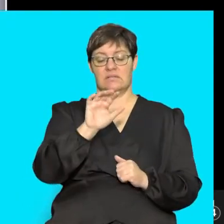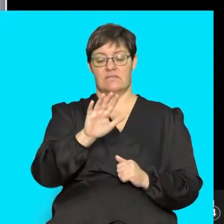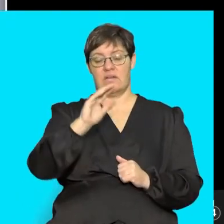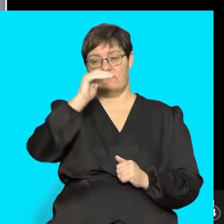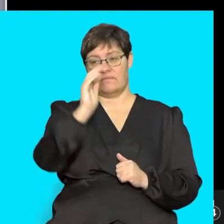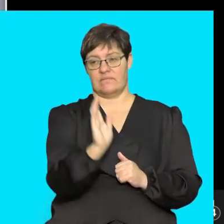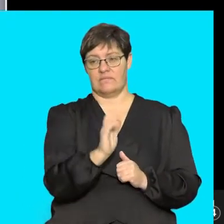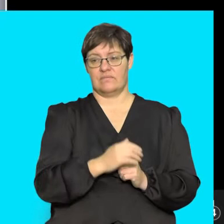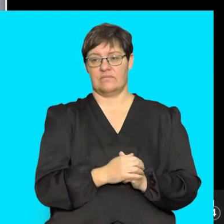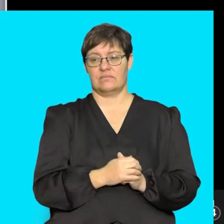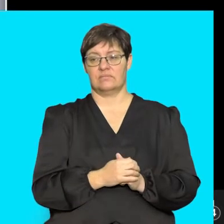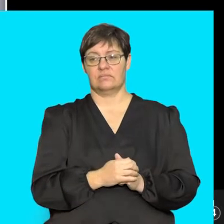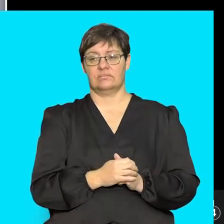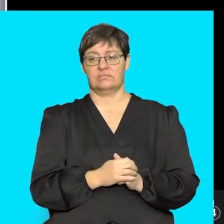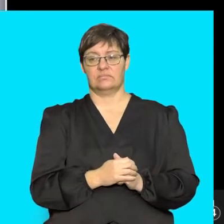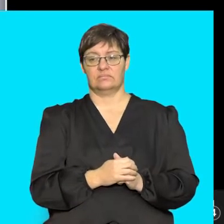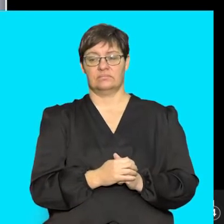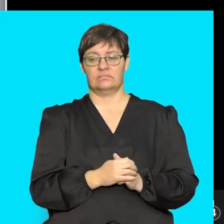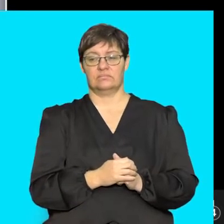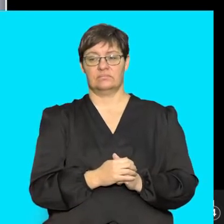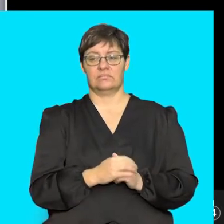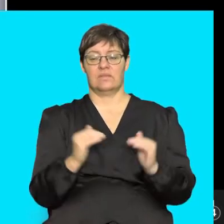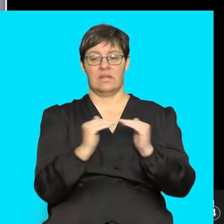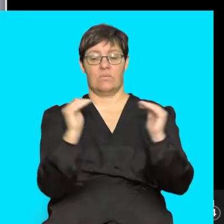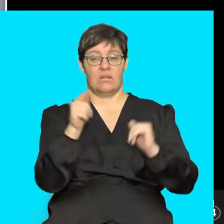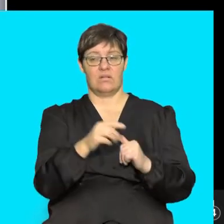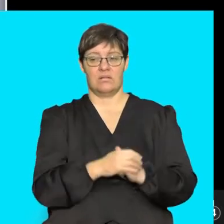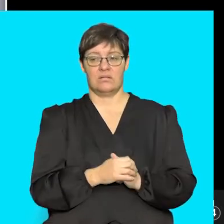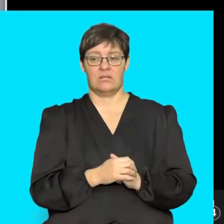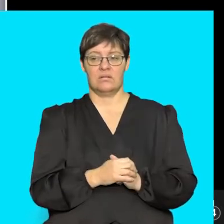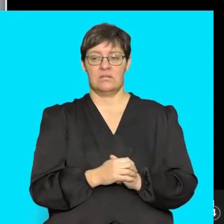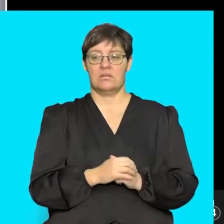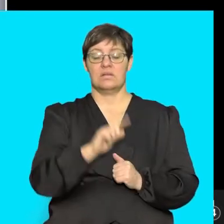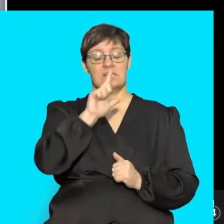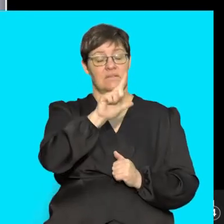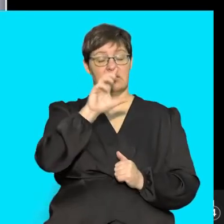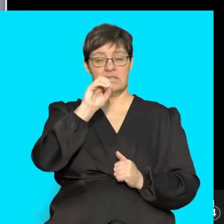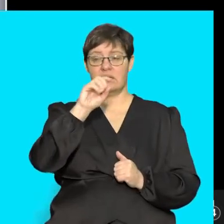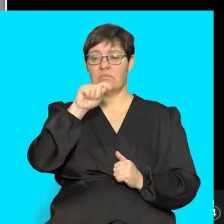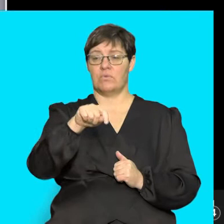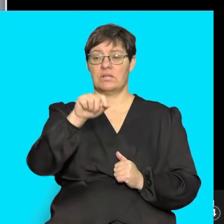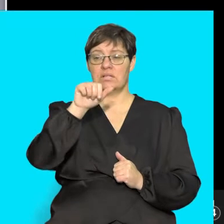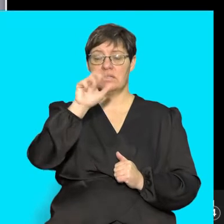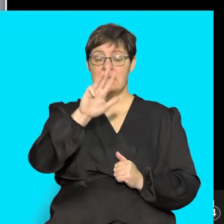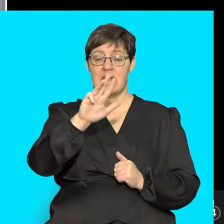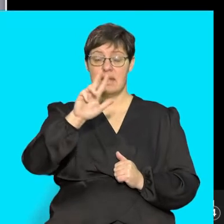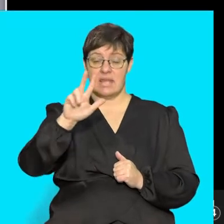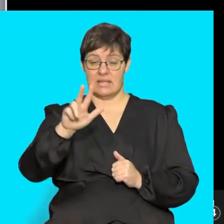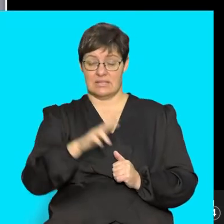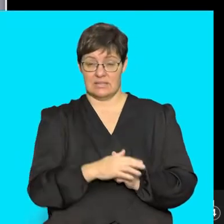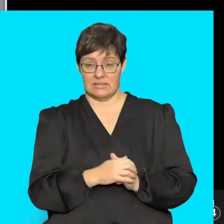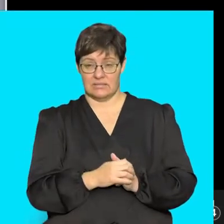1.17 bracket, we have 65. We want to see equal. Oh, I'm getting actually